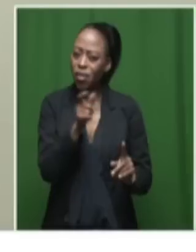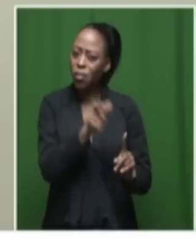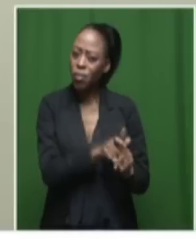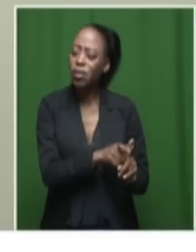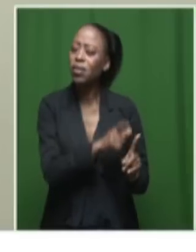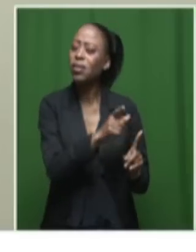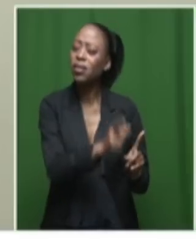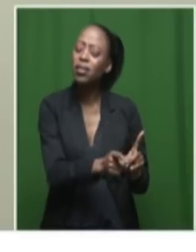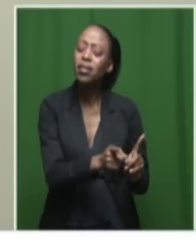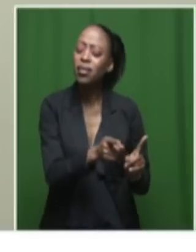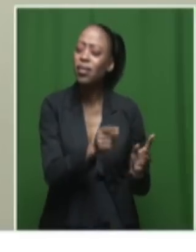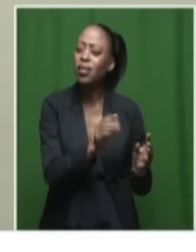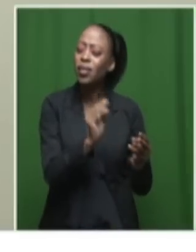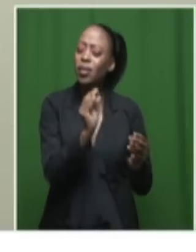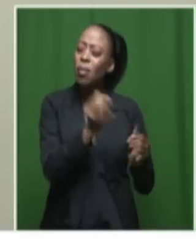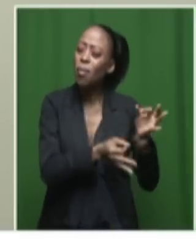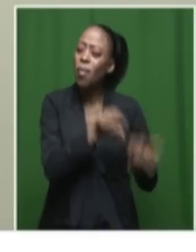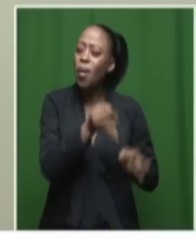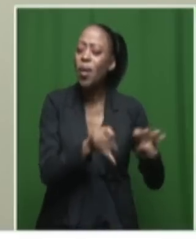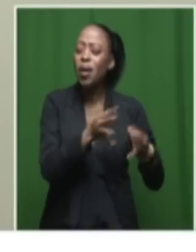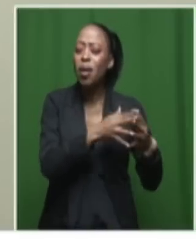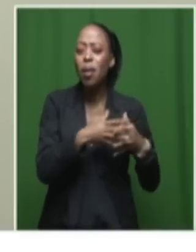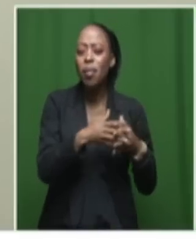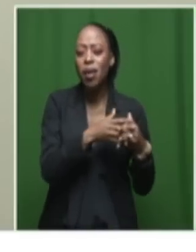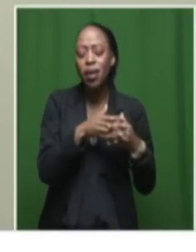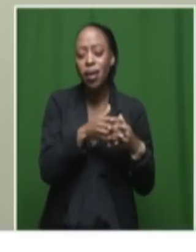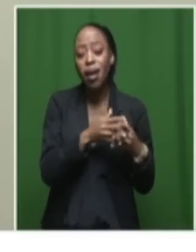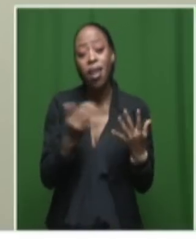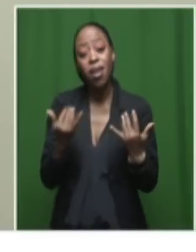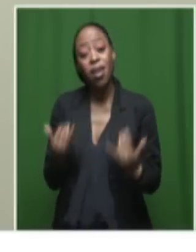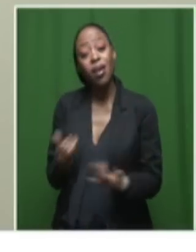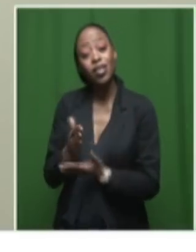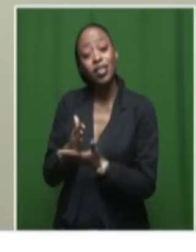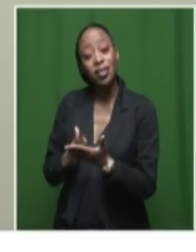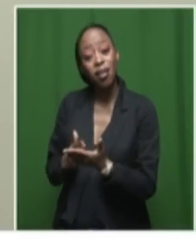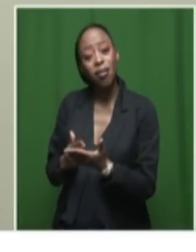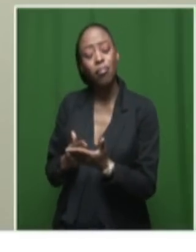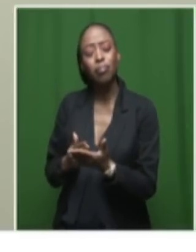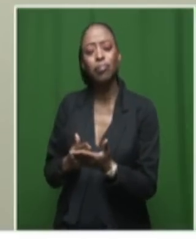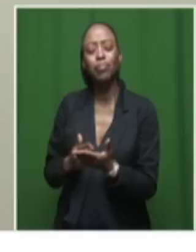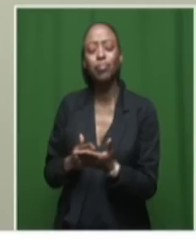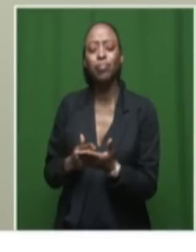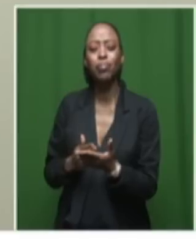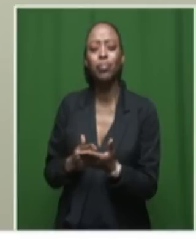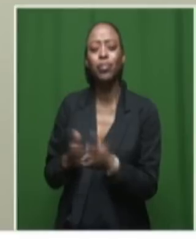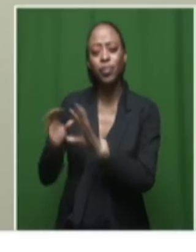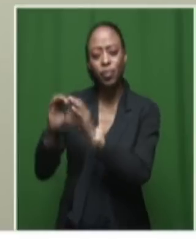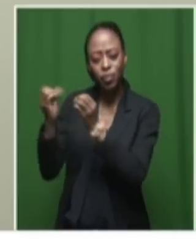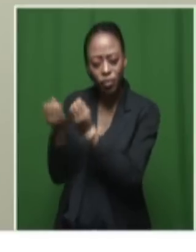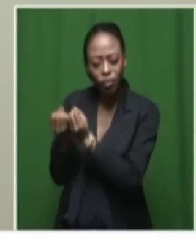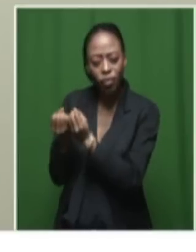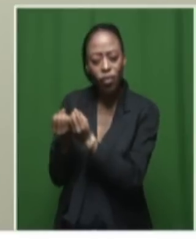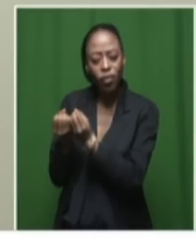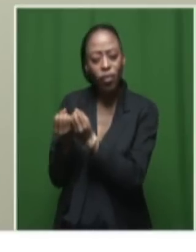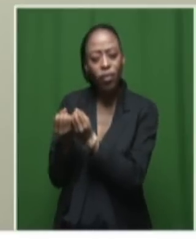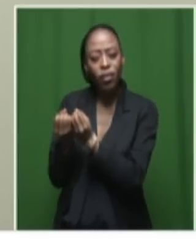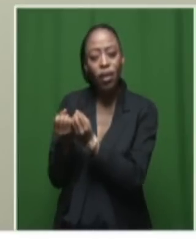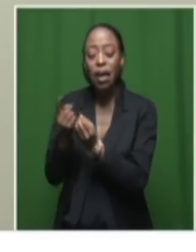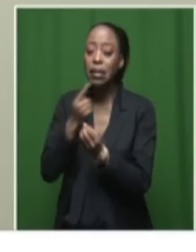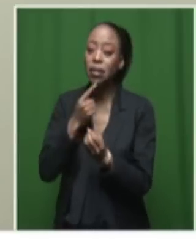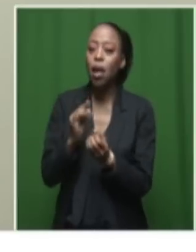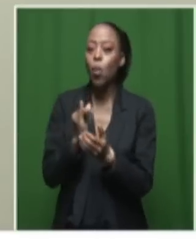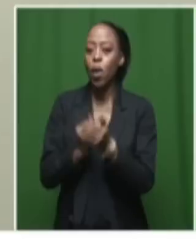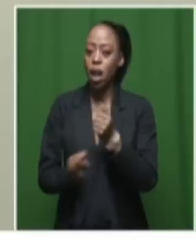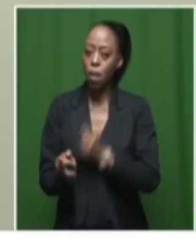that one can find politically. And then some, as I say, there's various organizations that purport to be